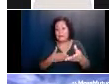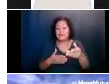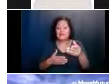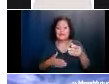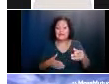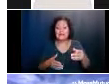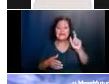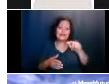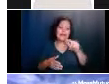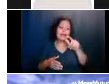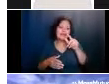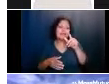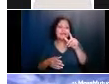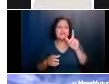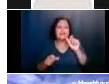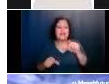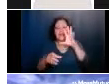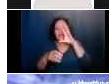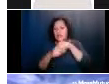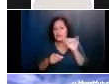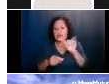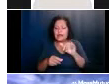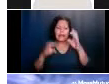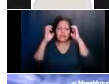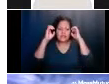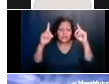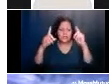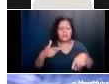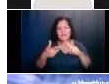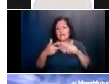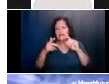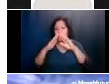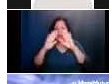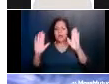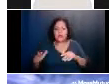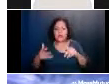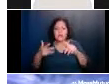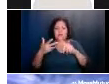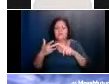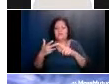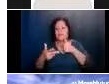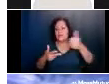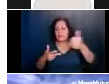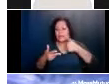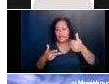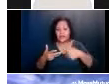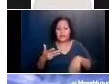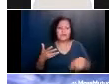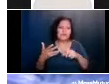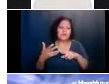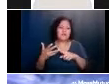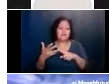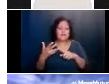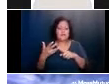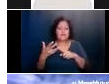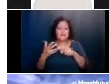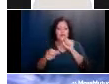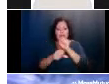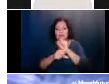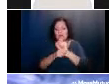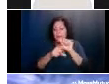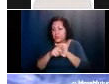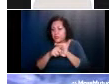disability expenses can be things like education, housing, transportation, employment